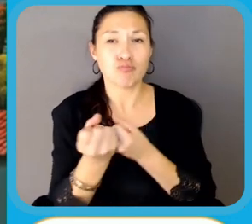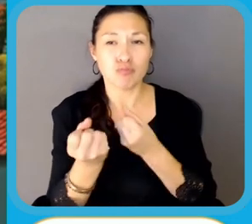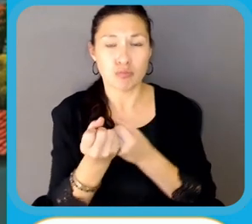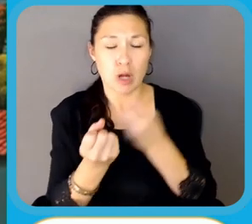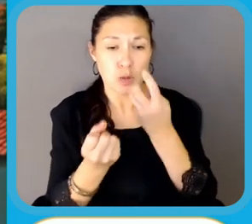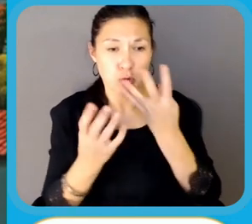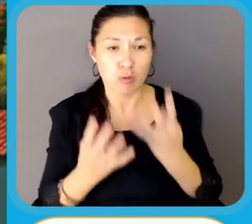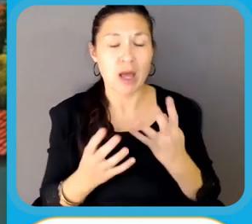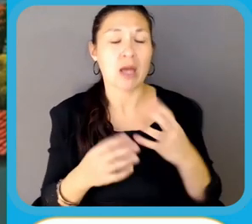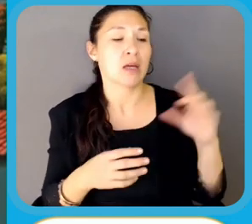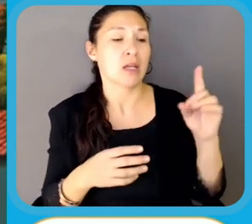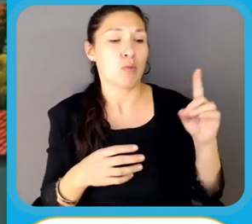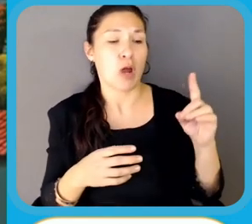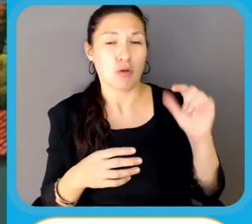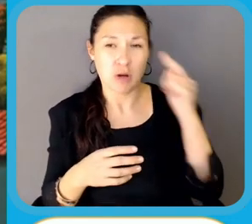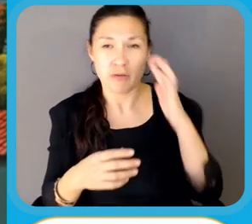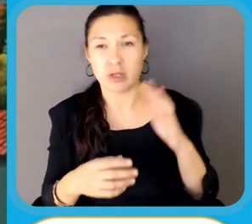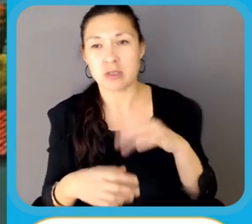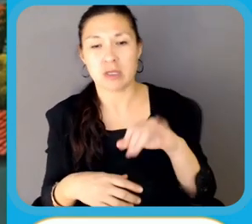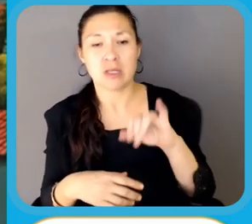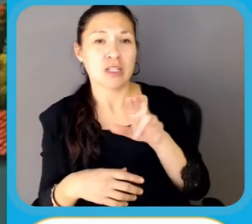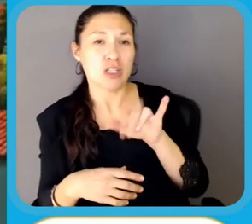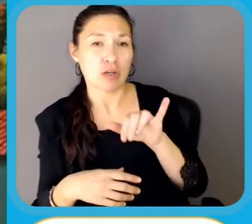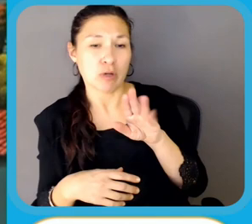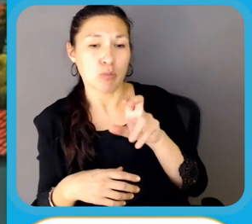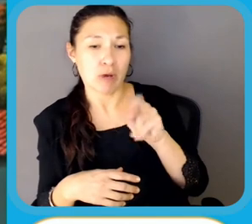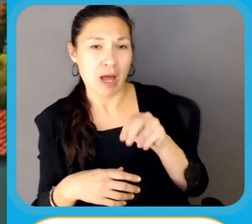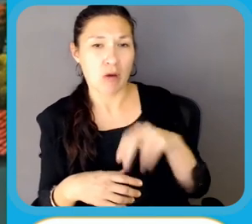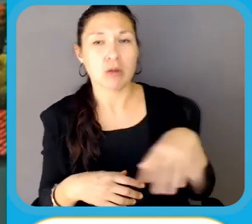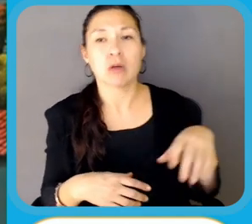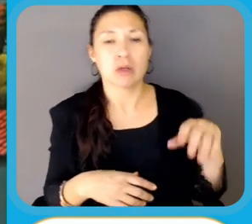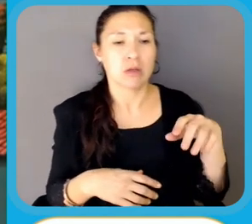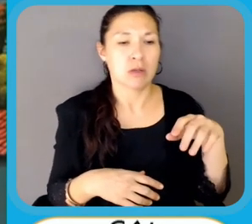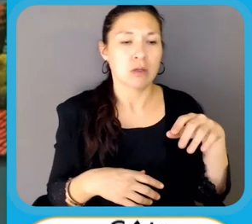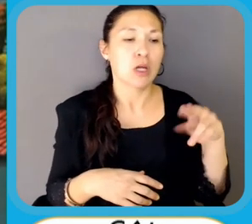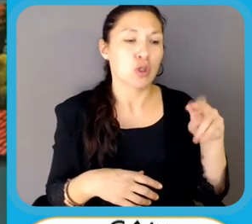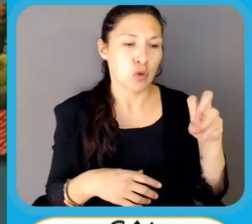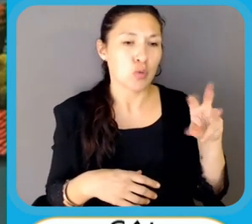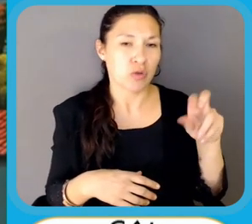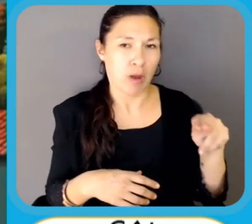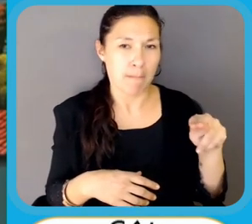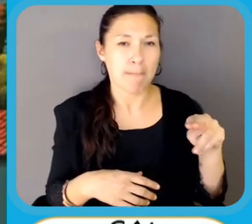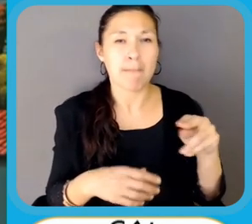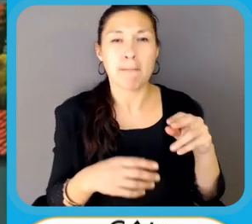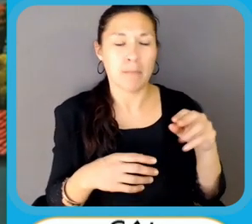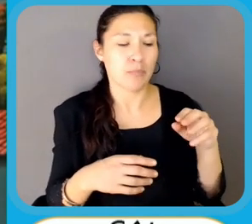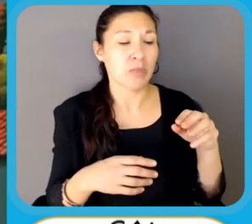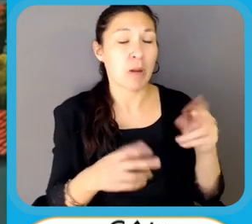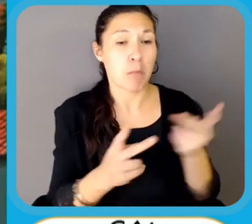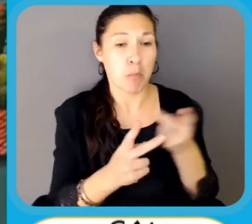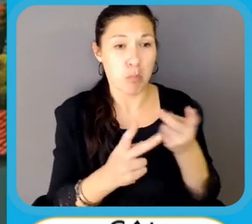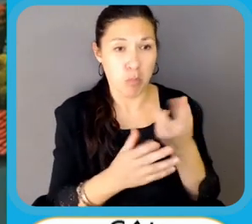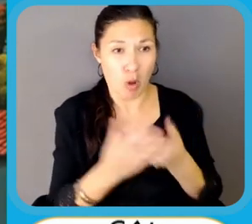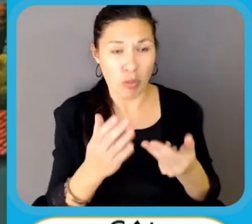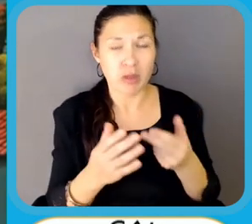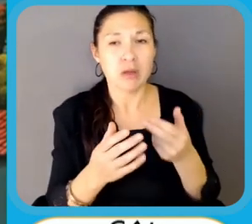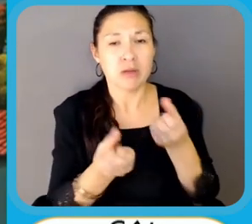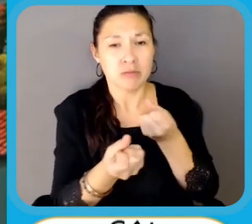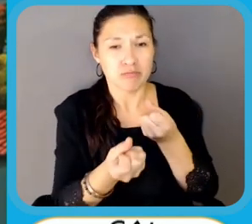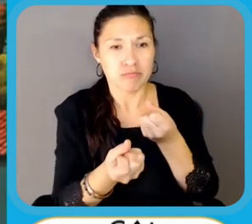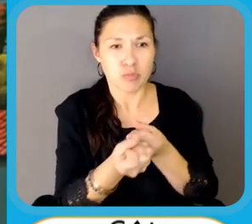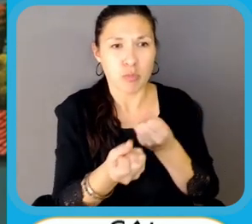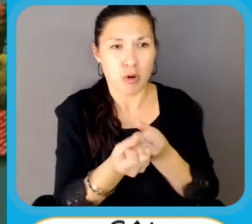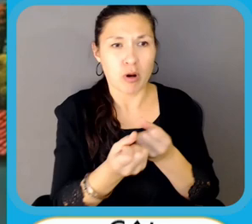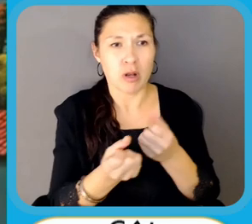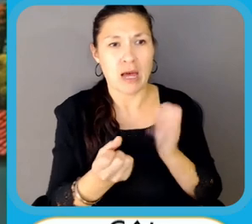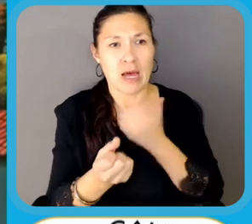Newsom. These leaders partnered with Chirla to make these wins real in people's lives. That is why the recall of Governor Gavin Newsom